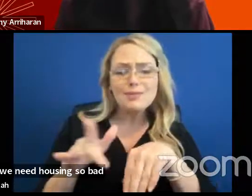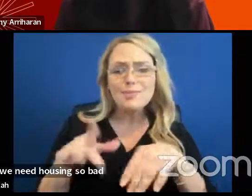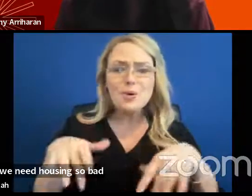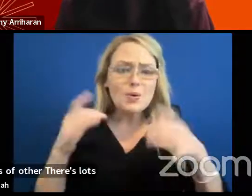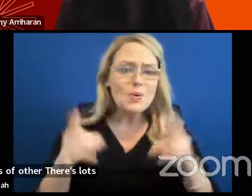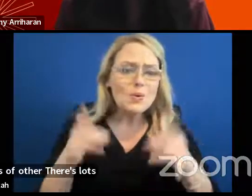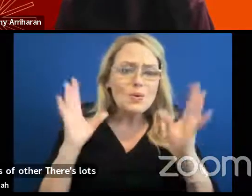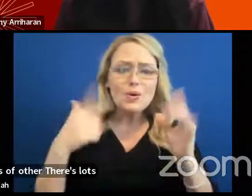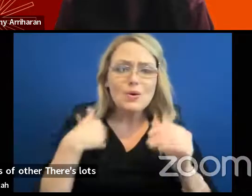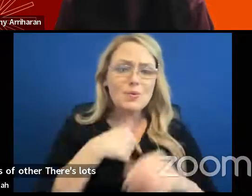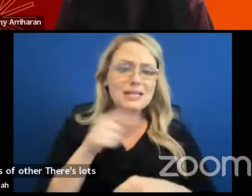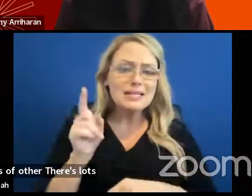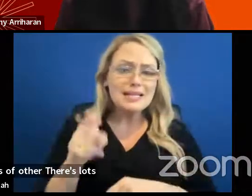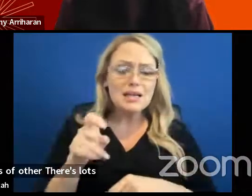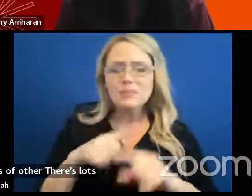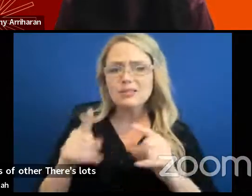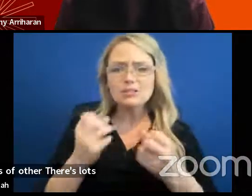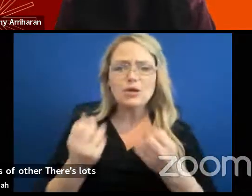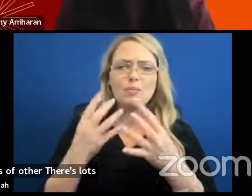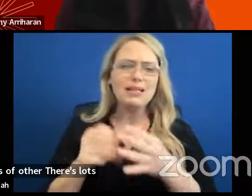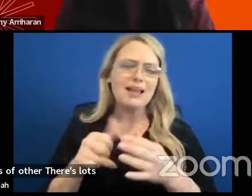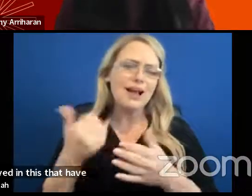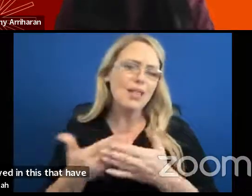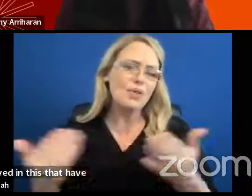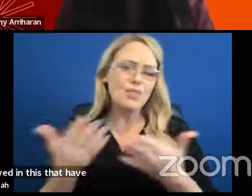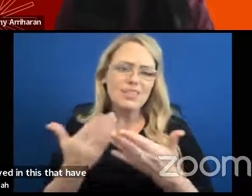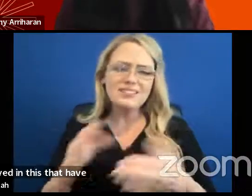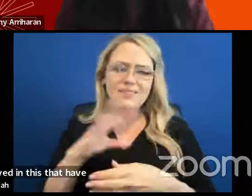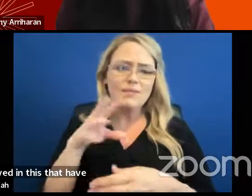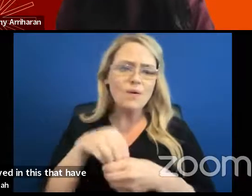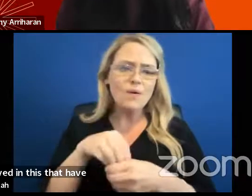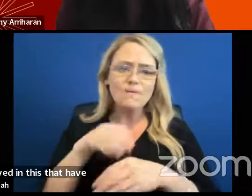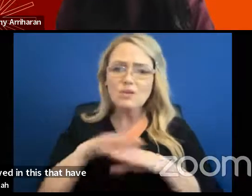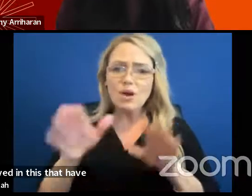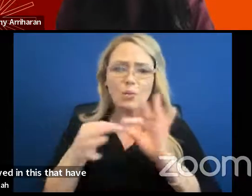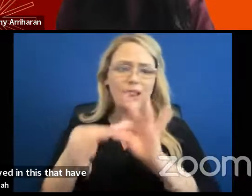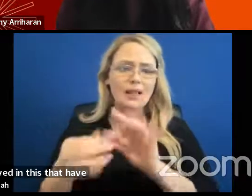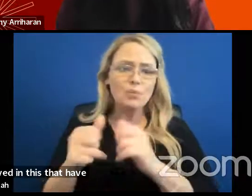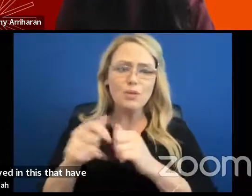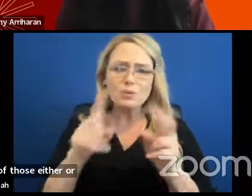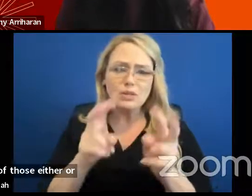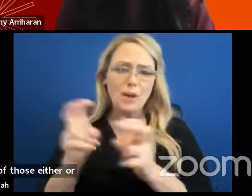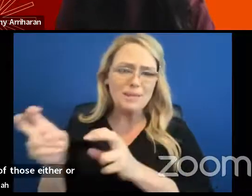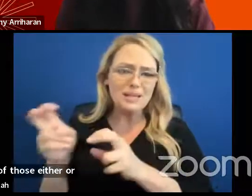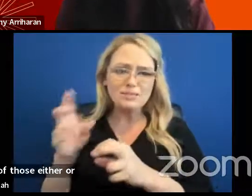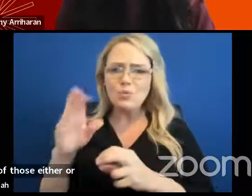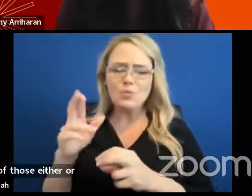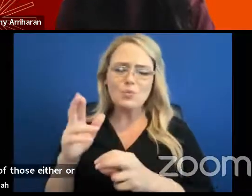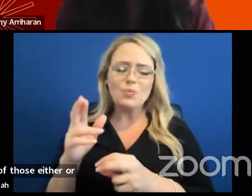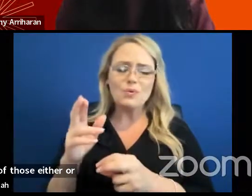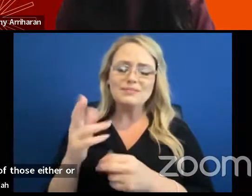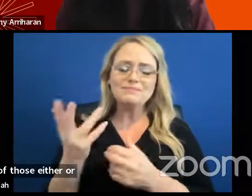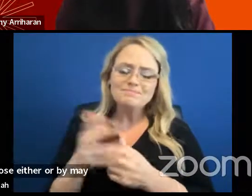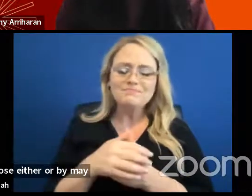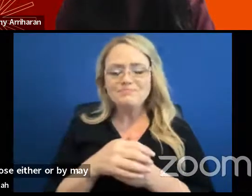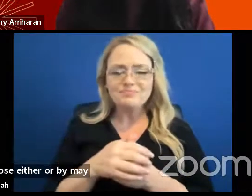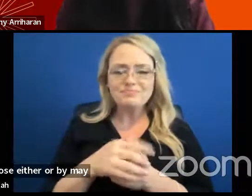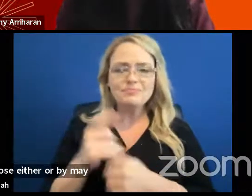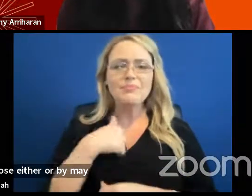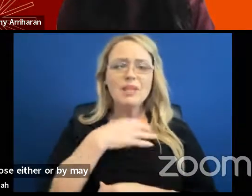there's lots of other factors that are involved in this that have nothing to do with either of those, either or binary. So my wish